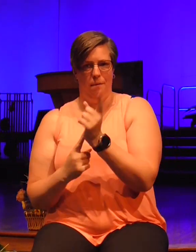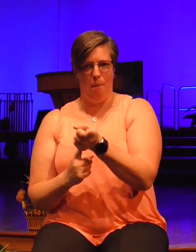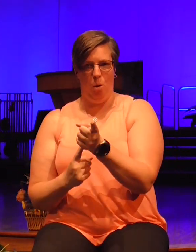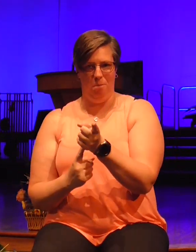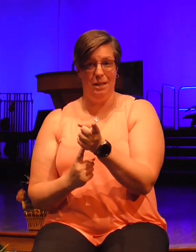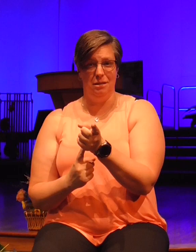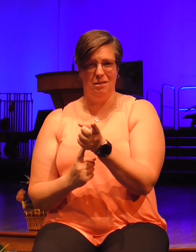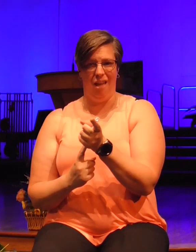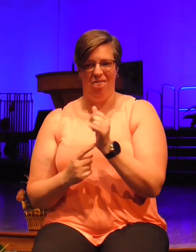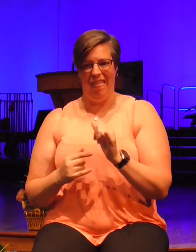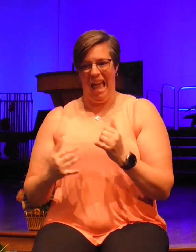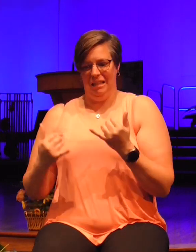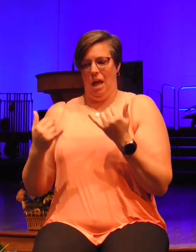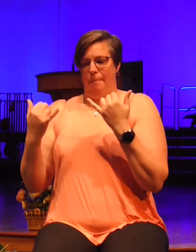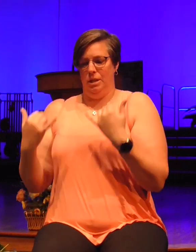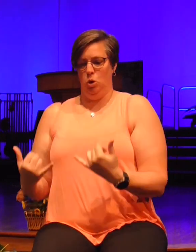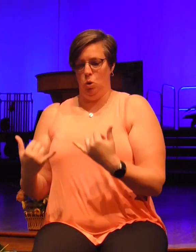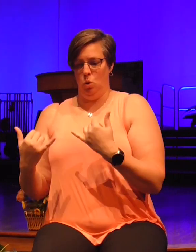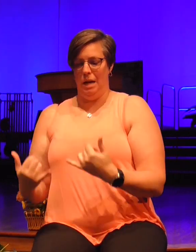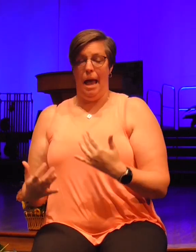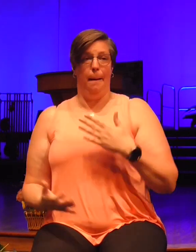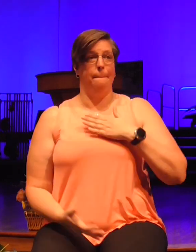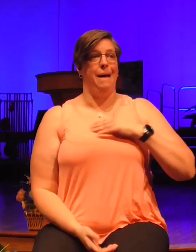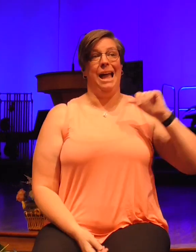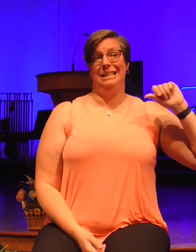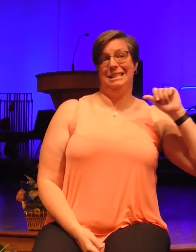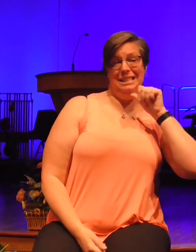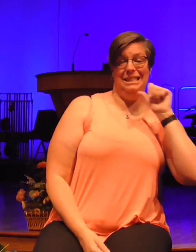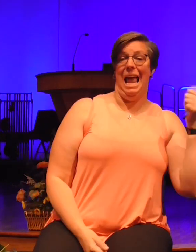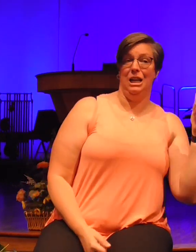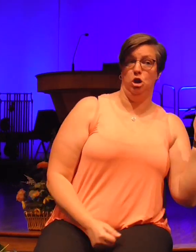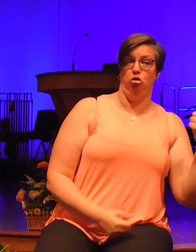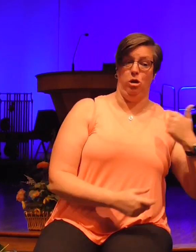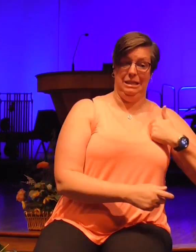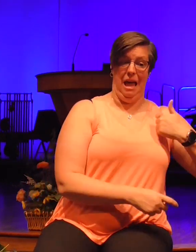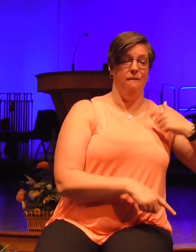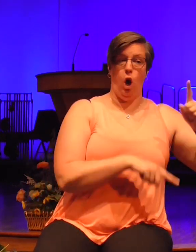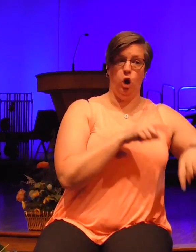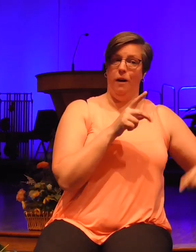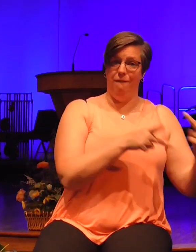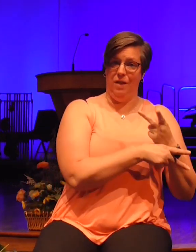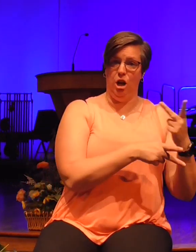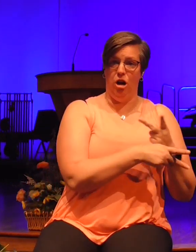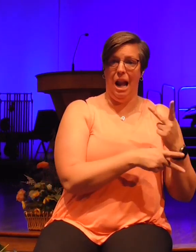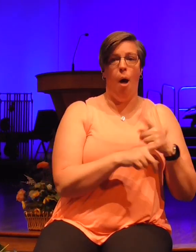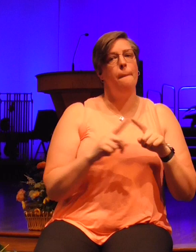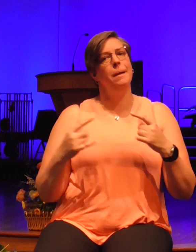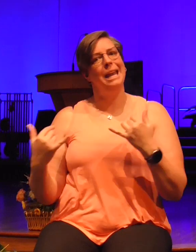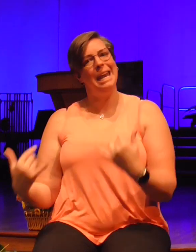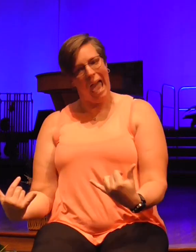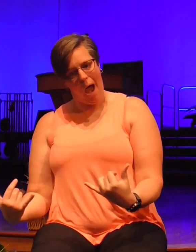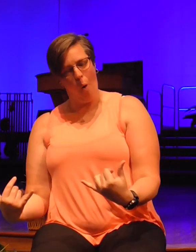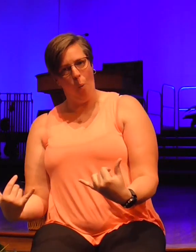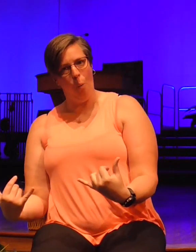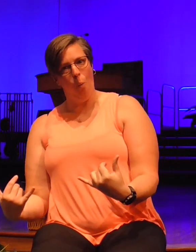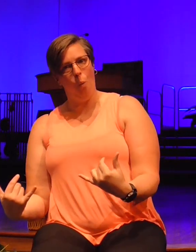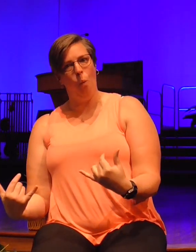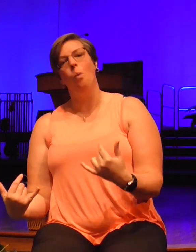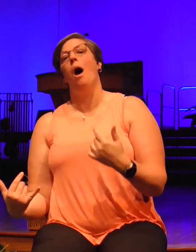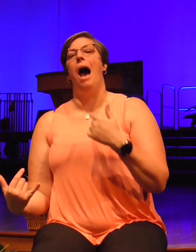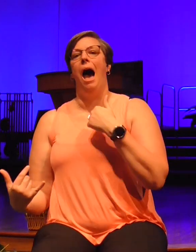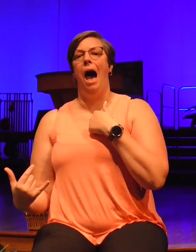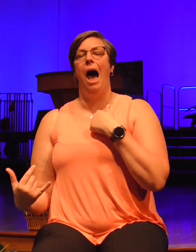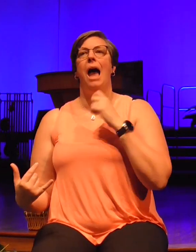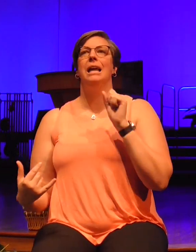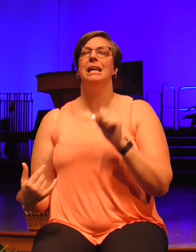today. Maybe my 10-year-old self couldn't figure things out, but my older self who can companion her